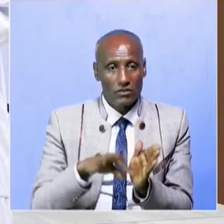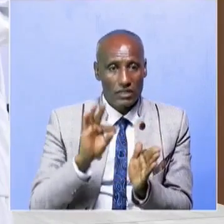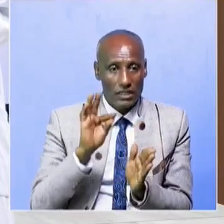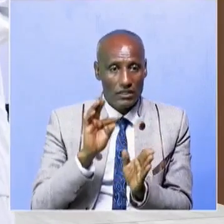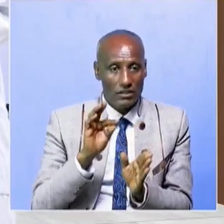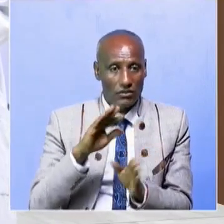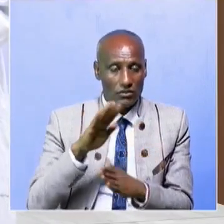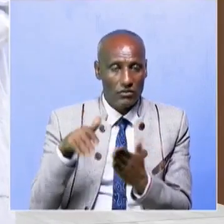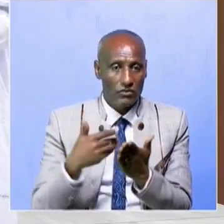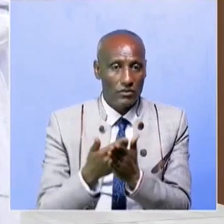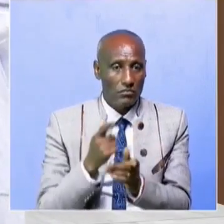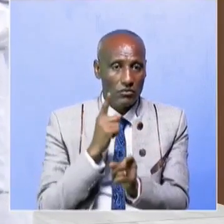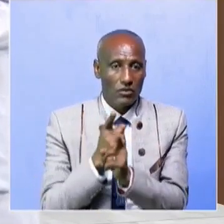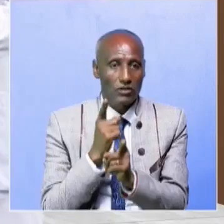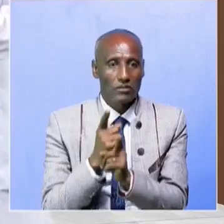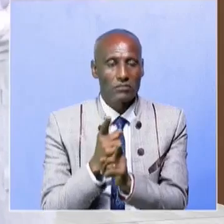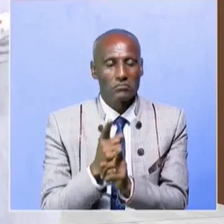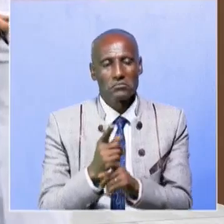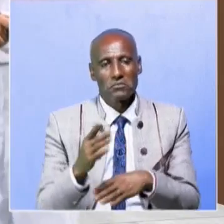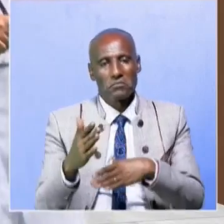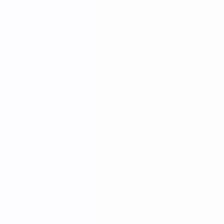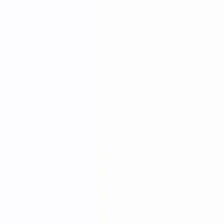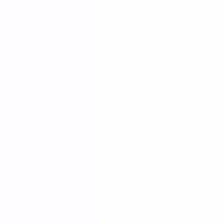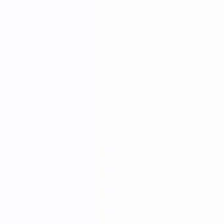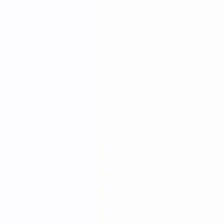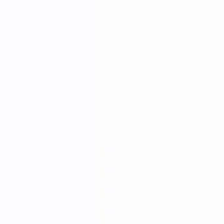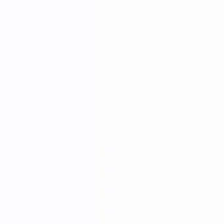of these correct because it's very easy.